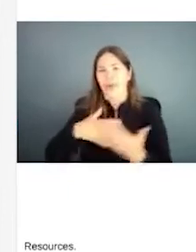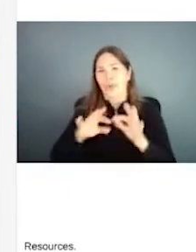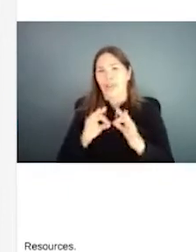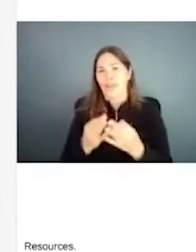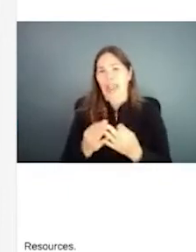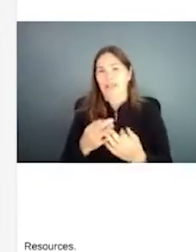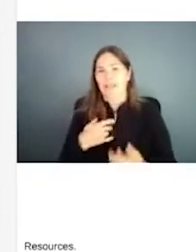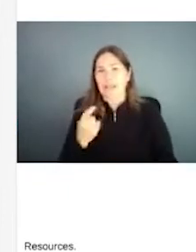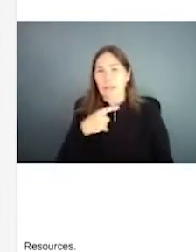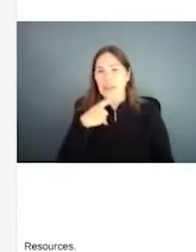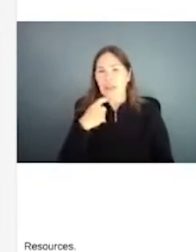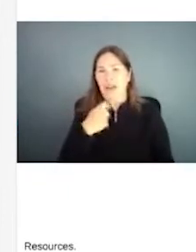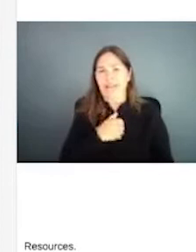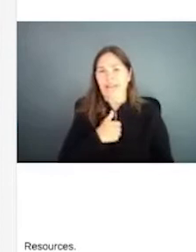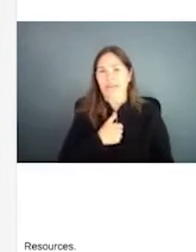little dry.